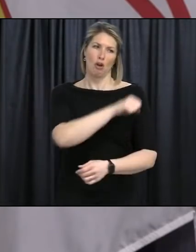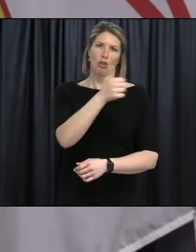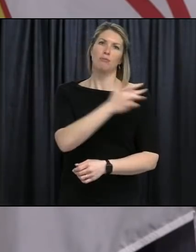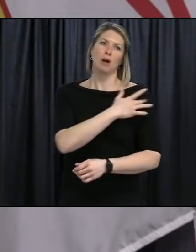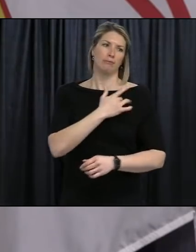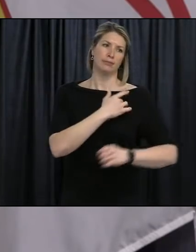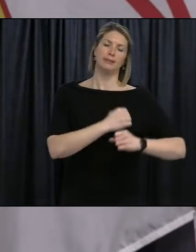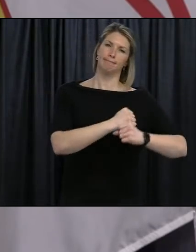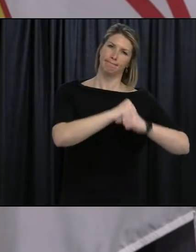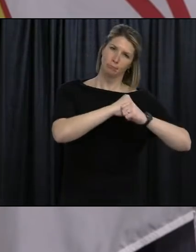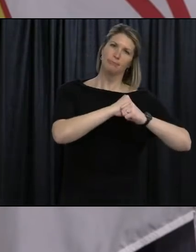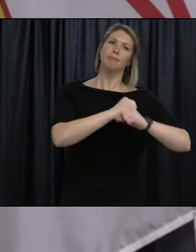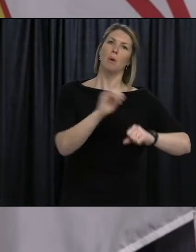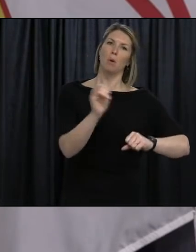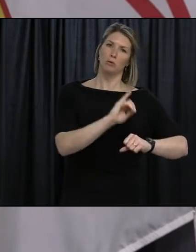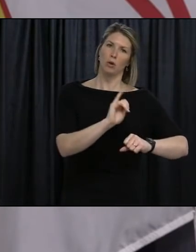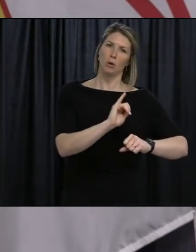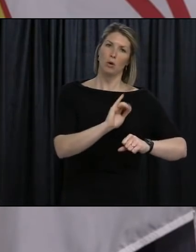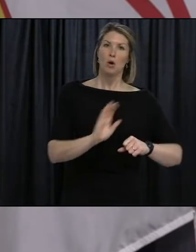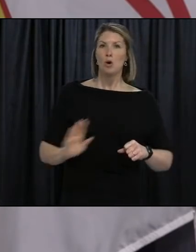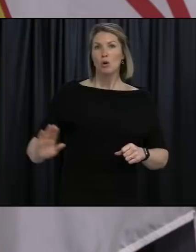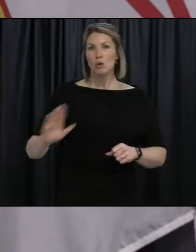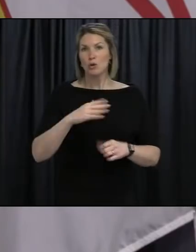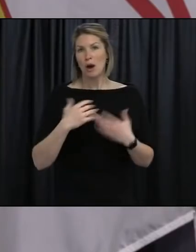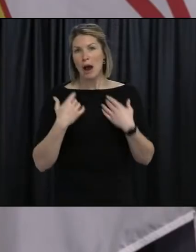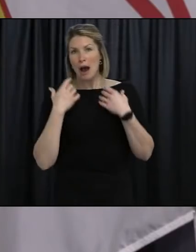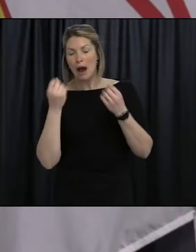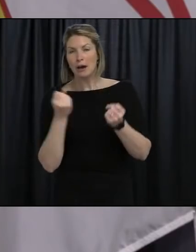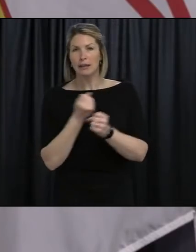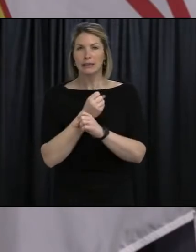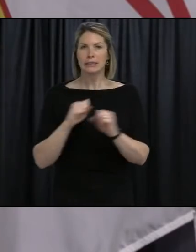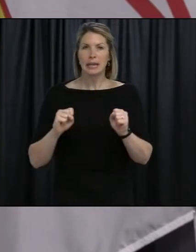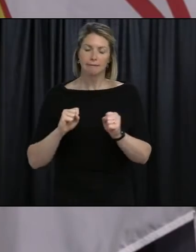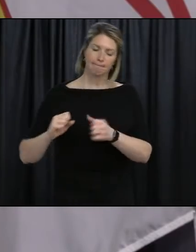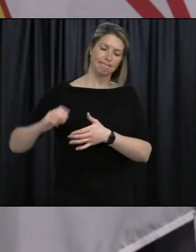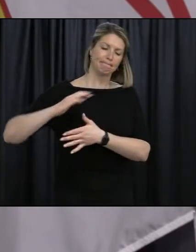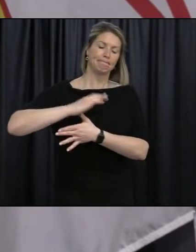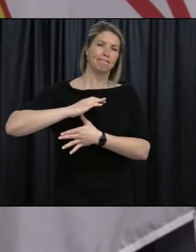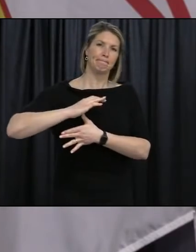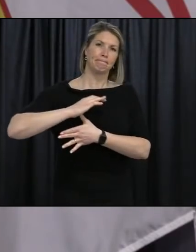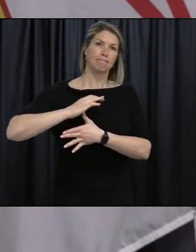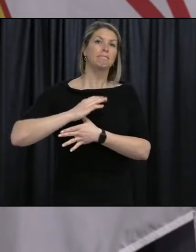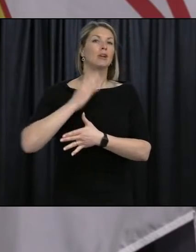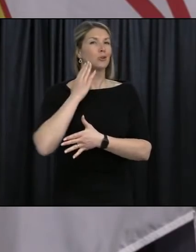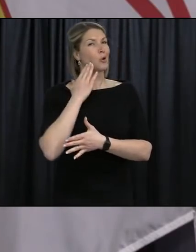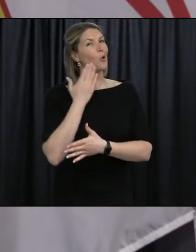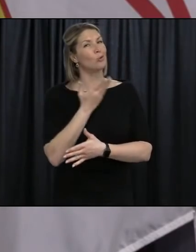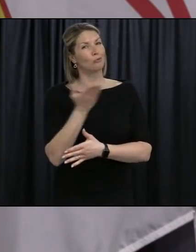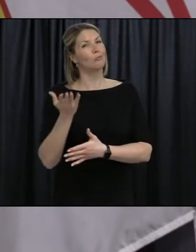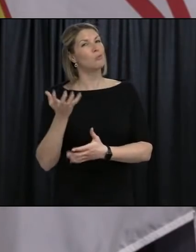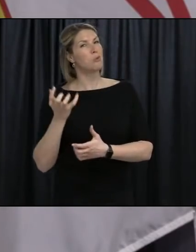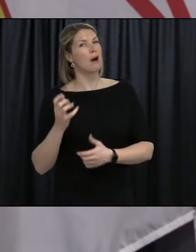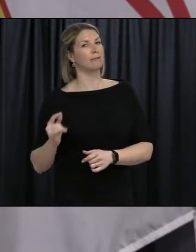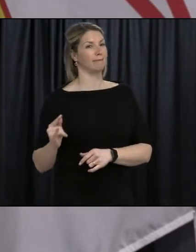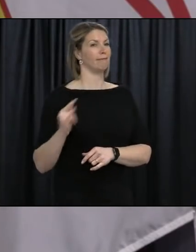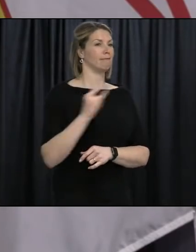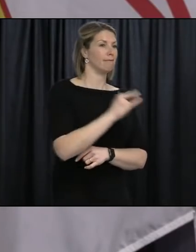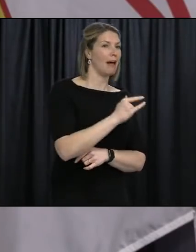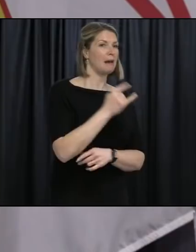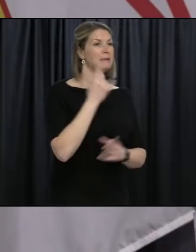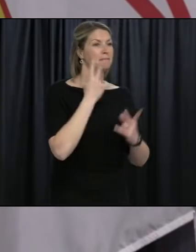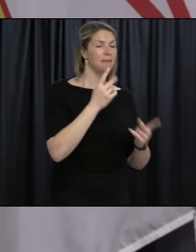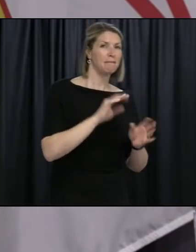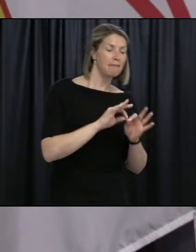main priority. As much as we look forward to being able to see others in the bubble, the number one priority is your health and